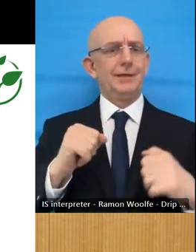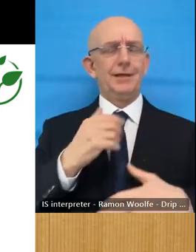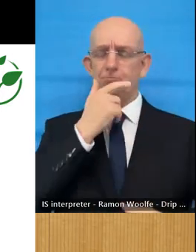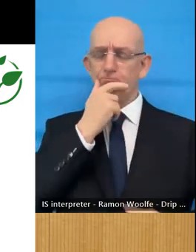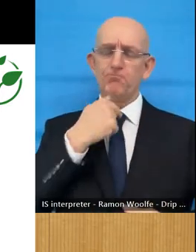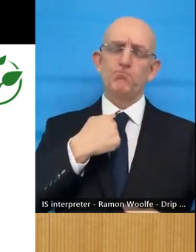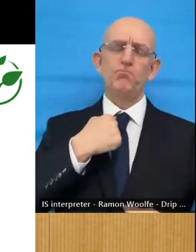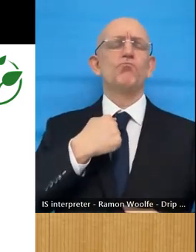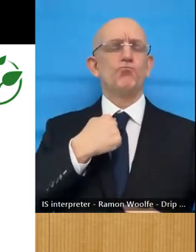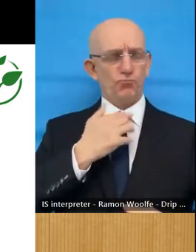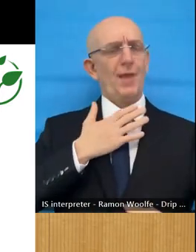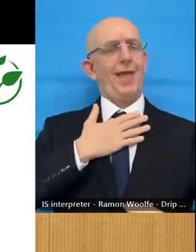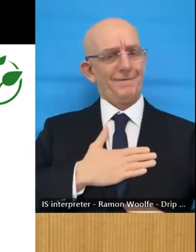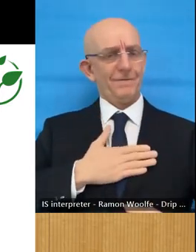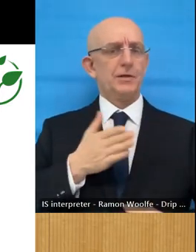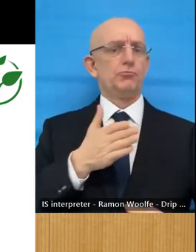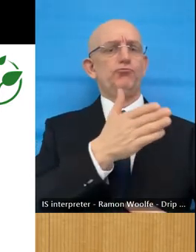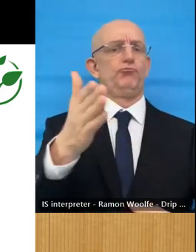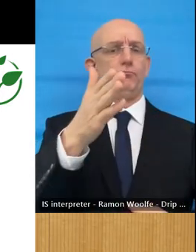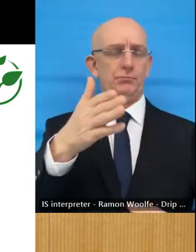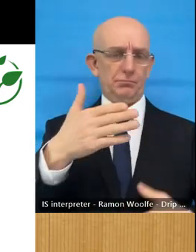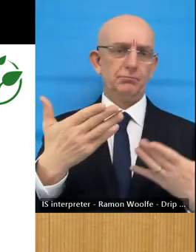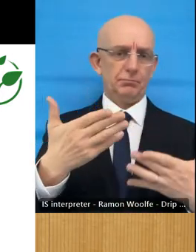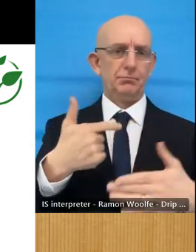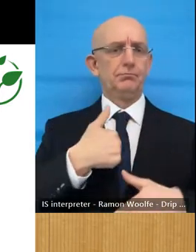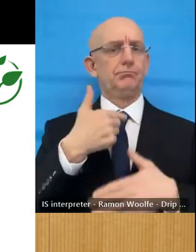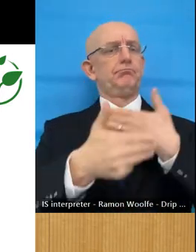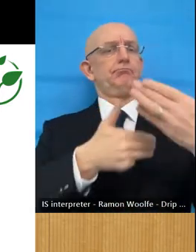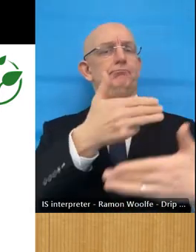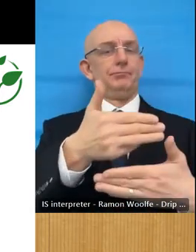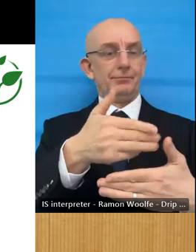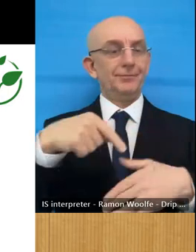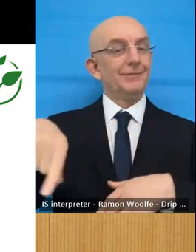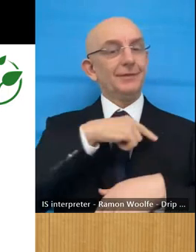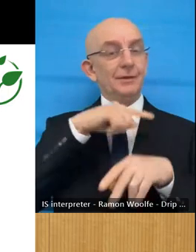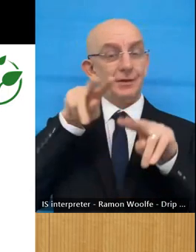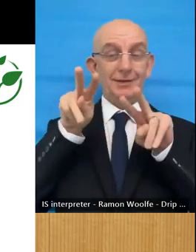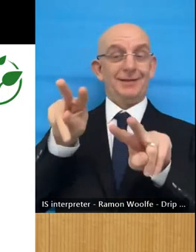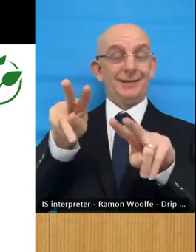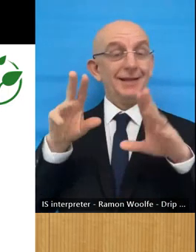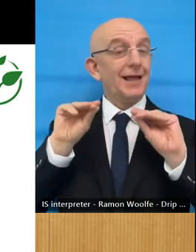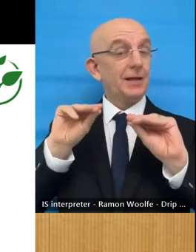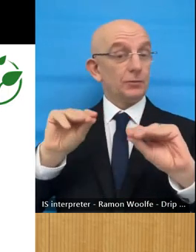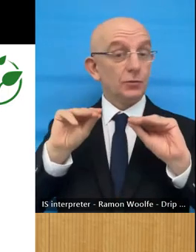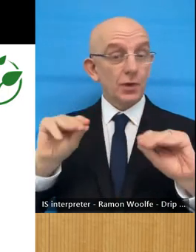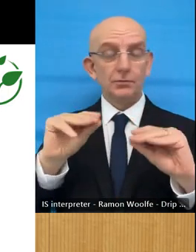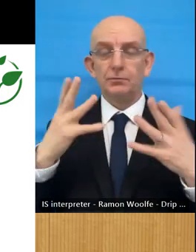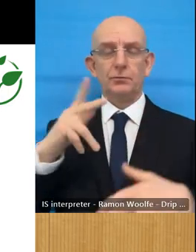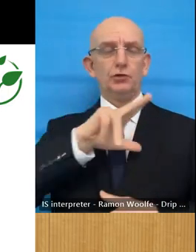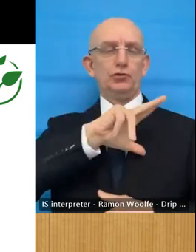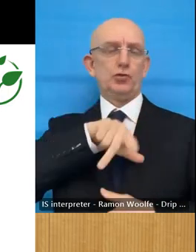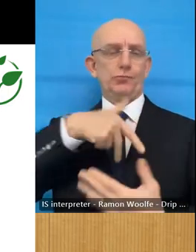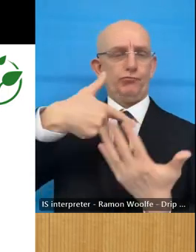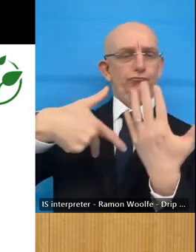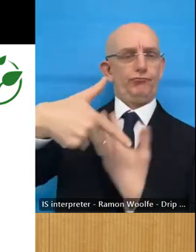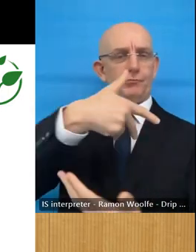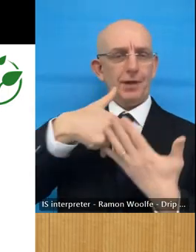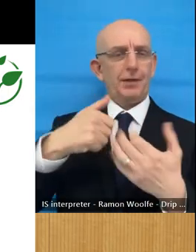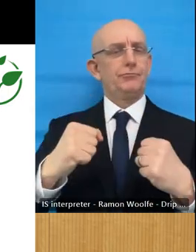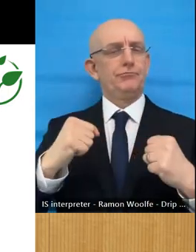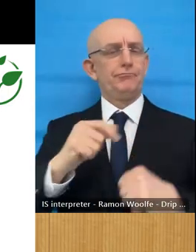without disabilities learn to appreciate the challenges that people with disabilities face. The SZU embraces